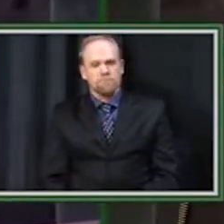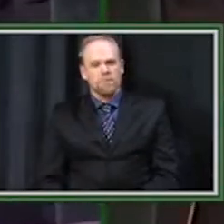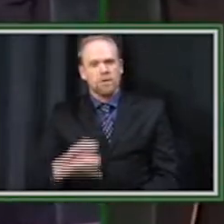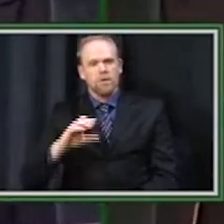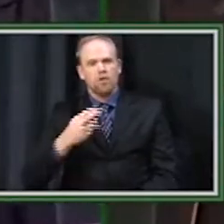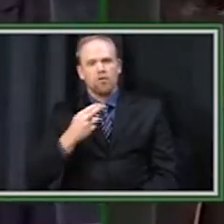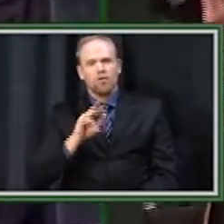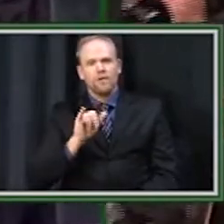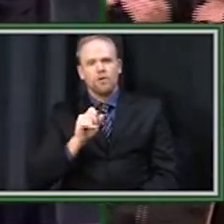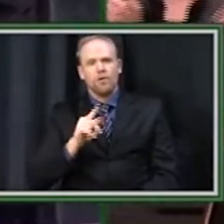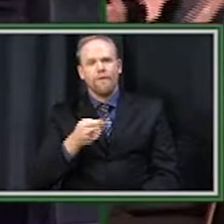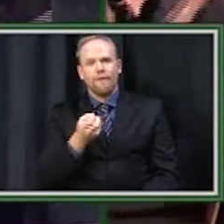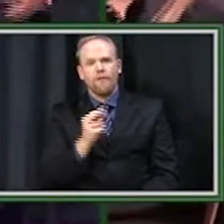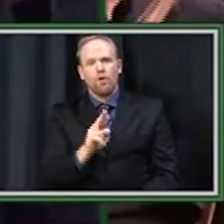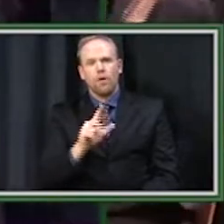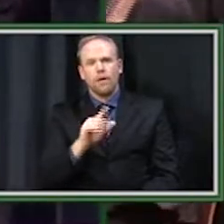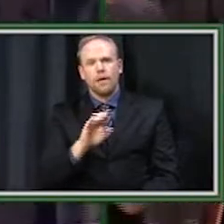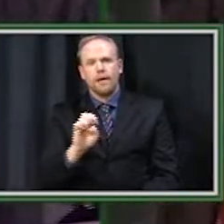Christopher Lee.